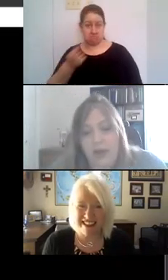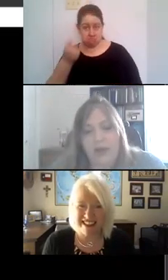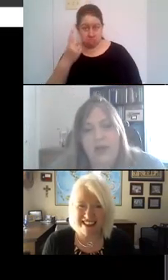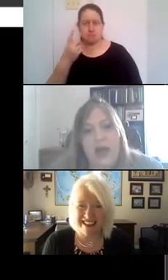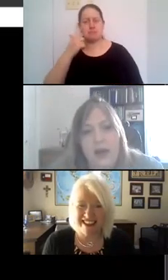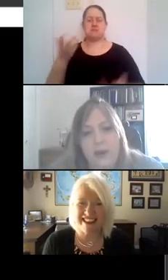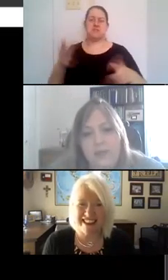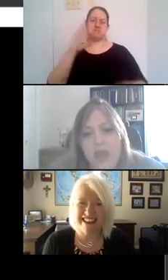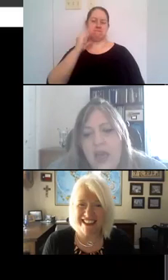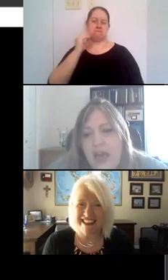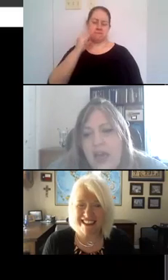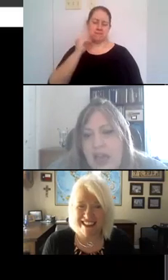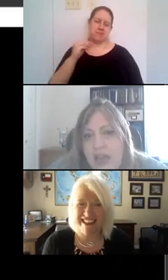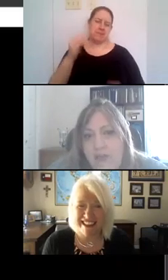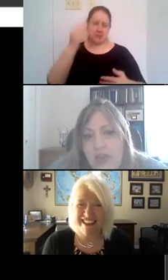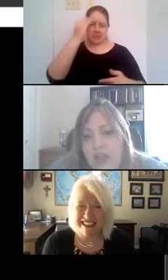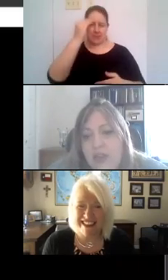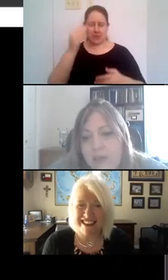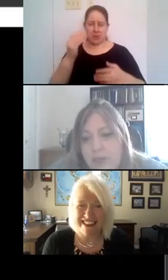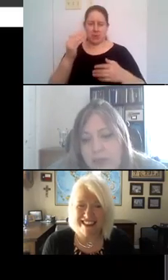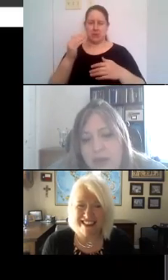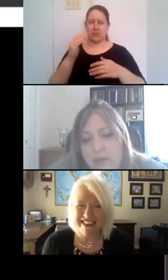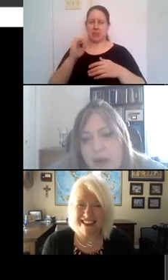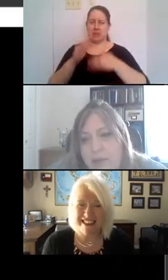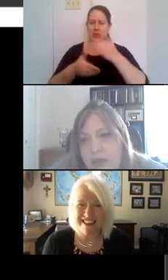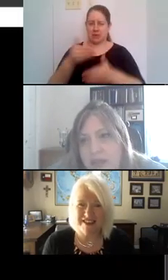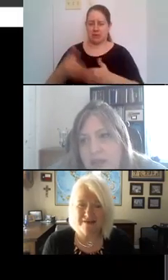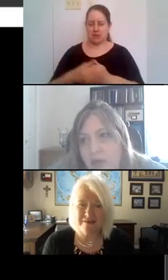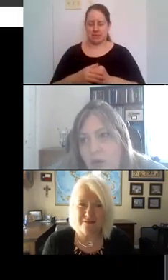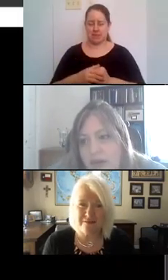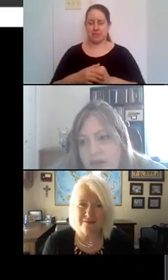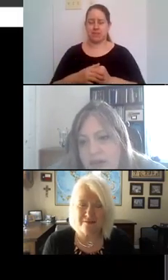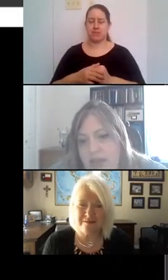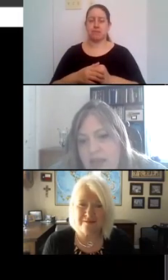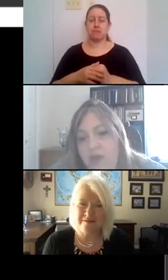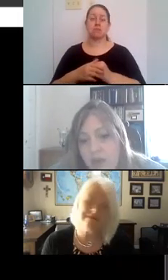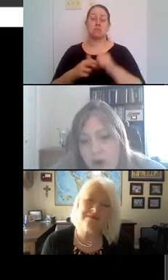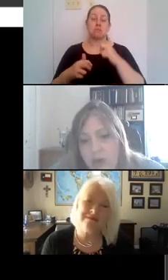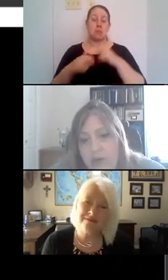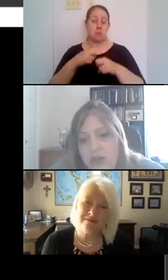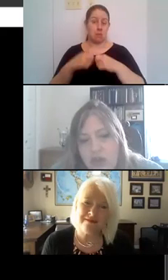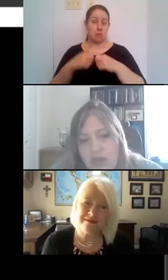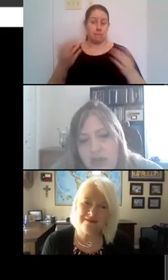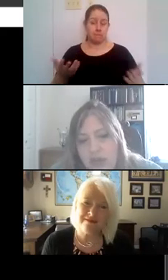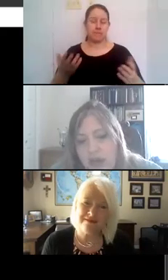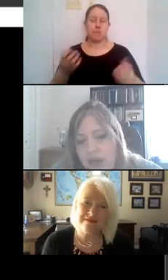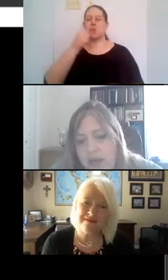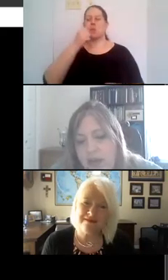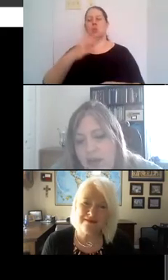all about it. If the main problem is when they see for our women's